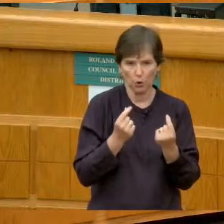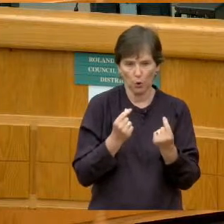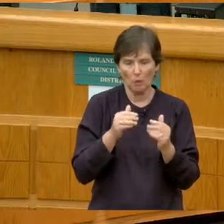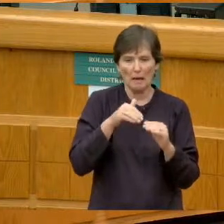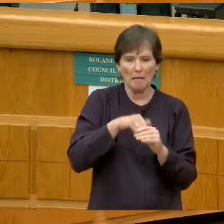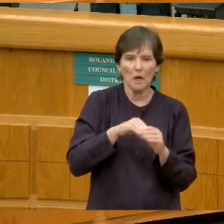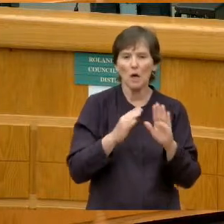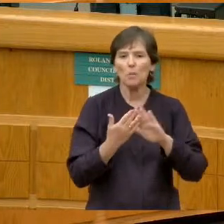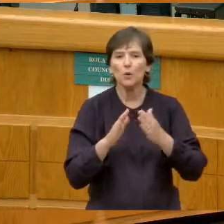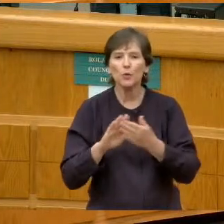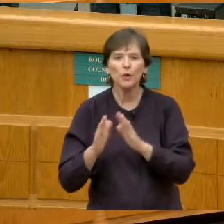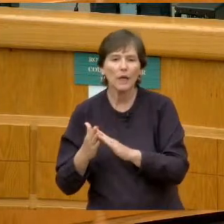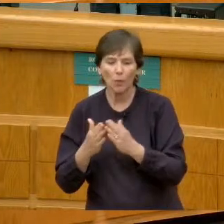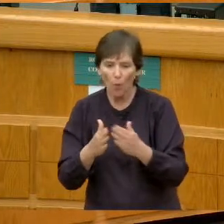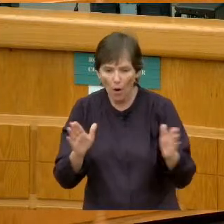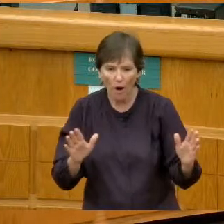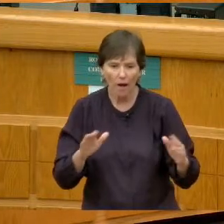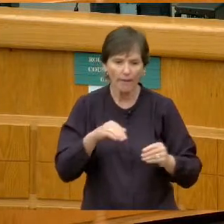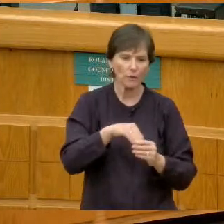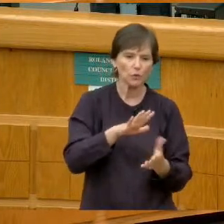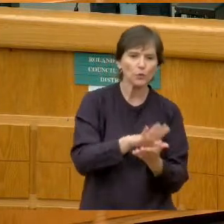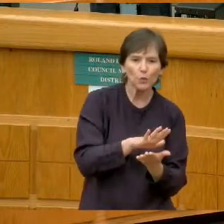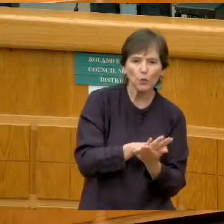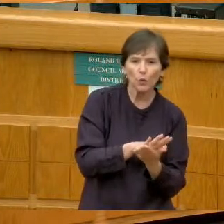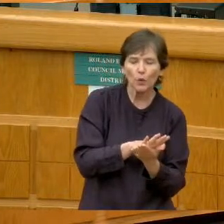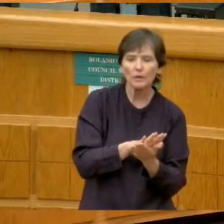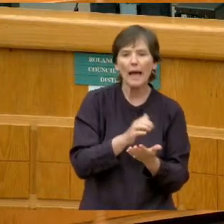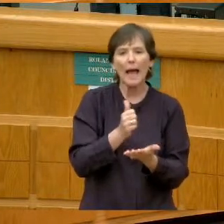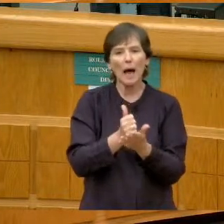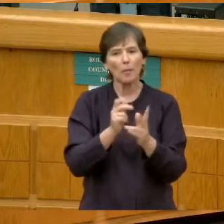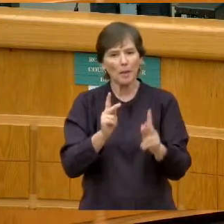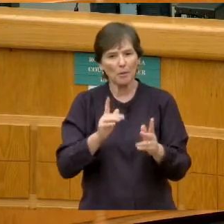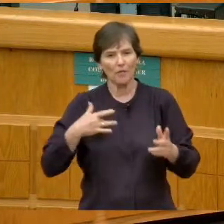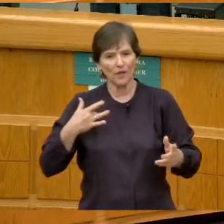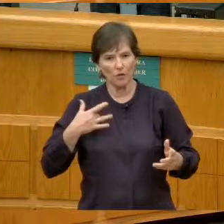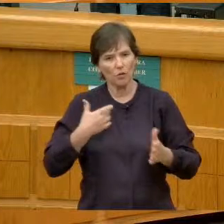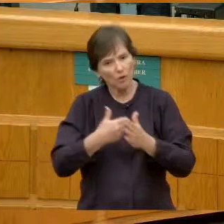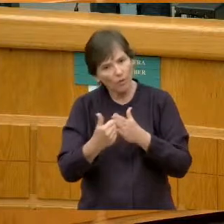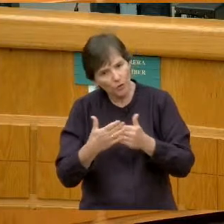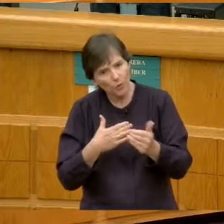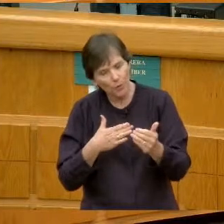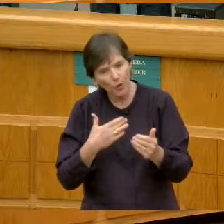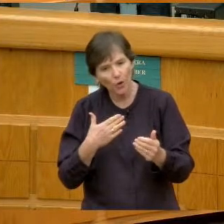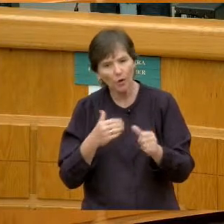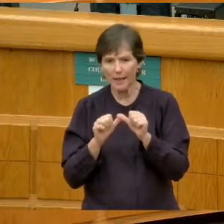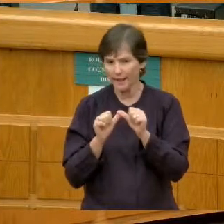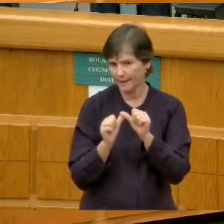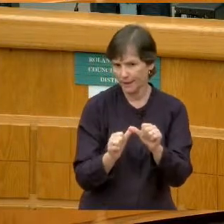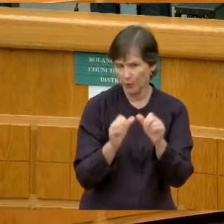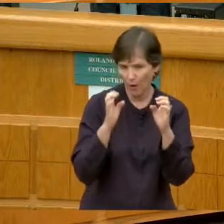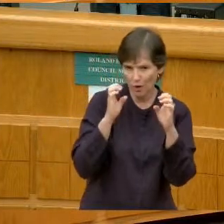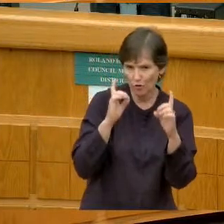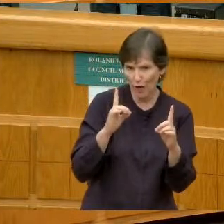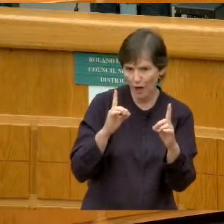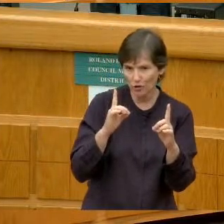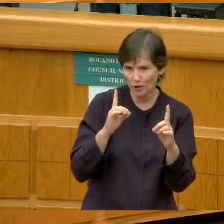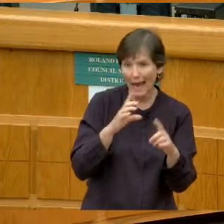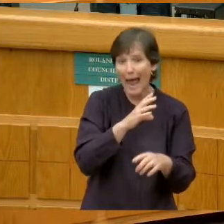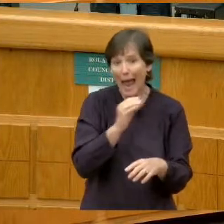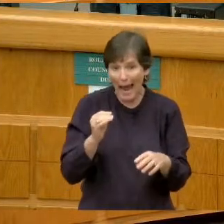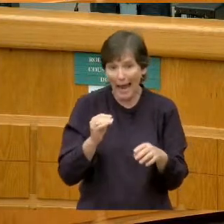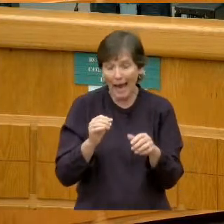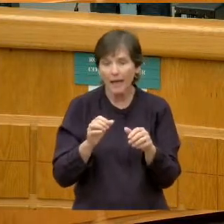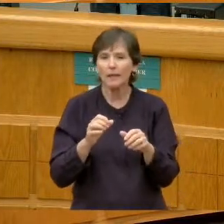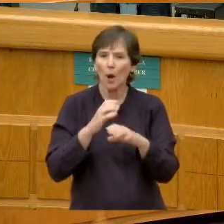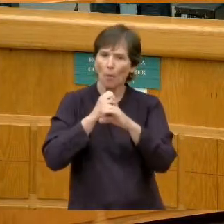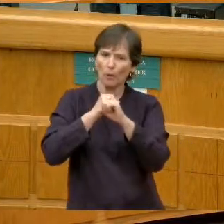comfortable and feel good about continuing their education and yet protecting their safety. So I'll get out of the way at this